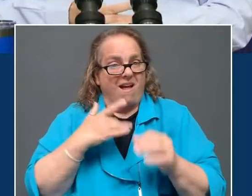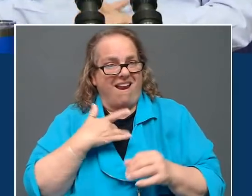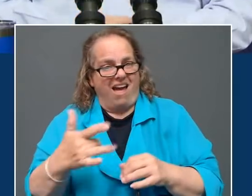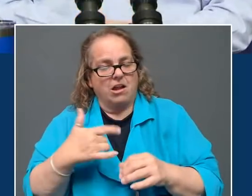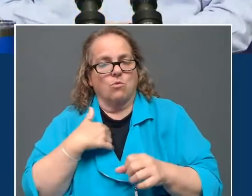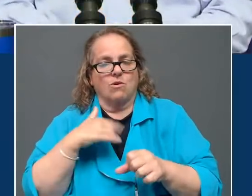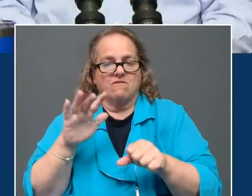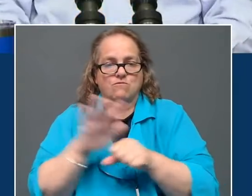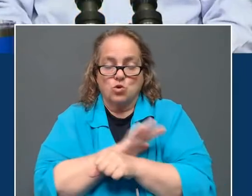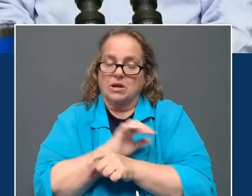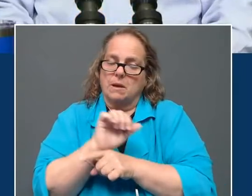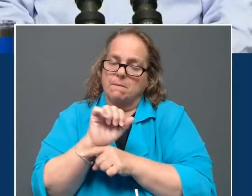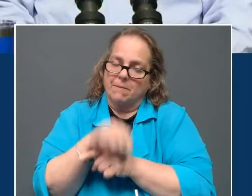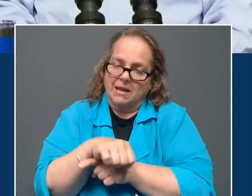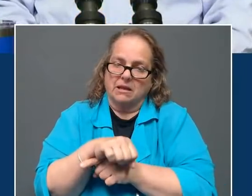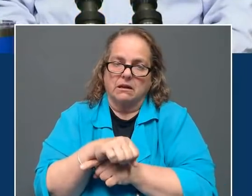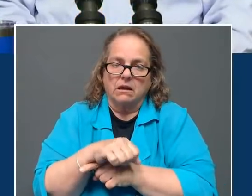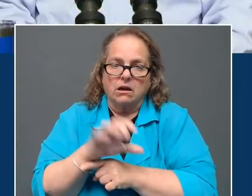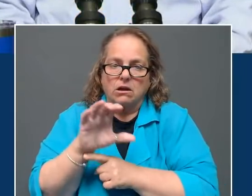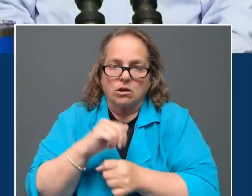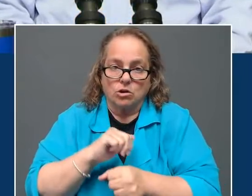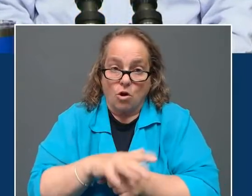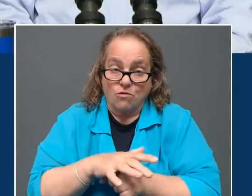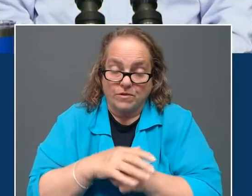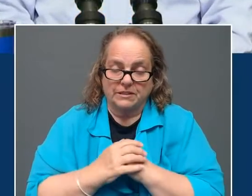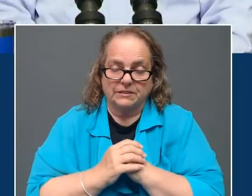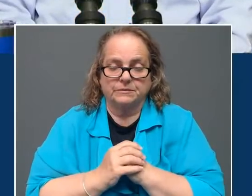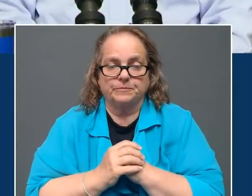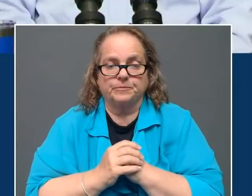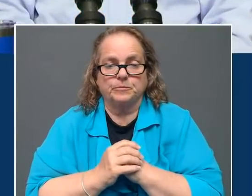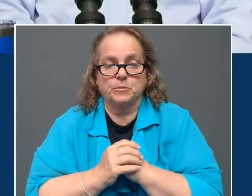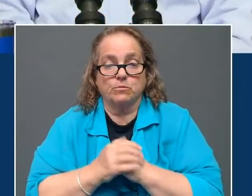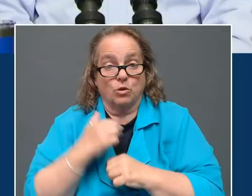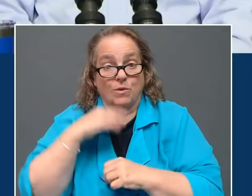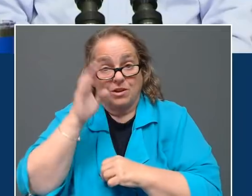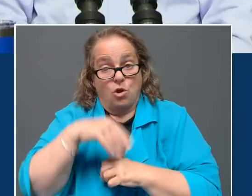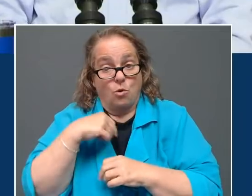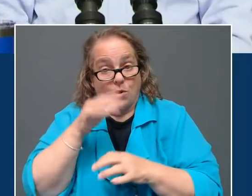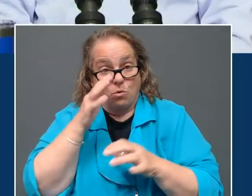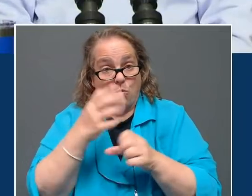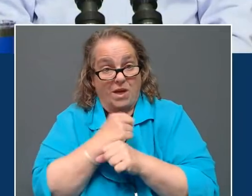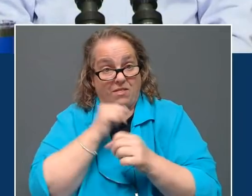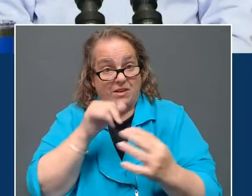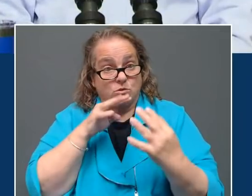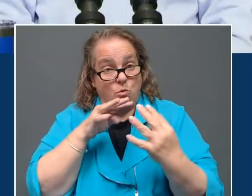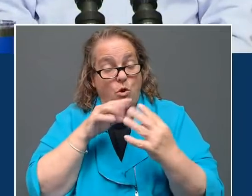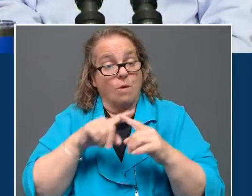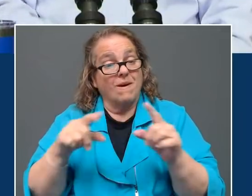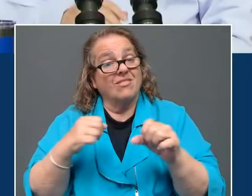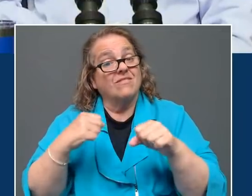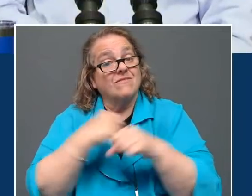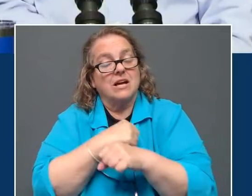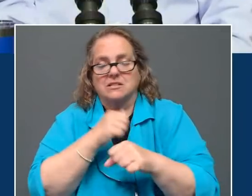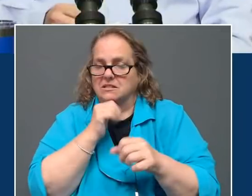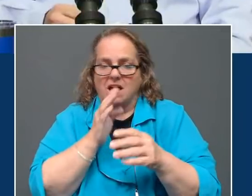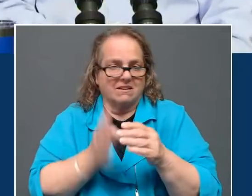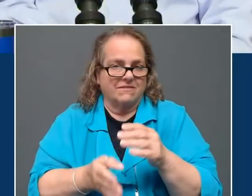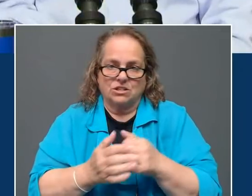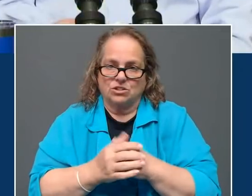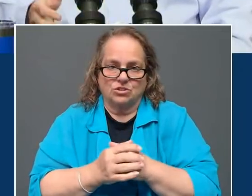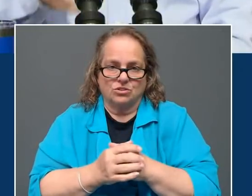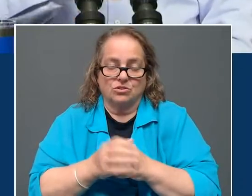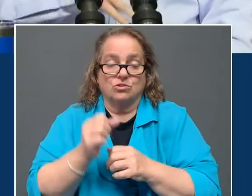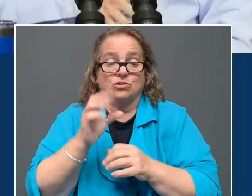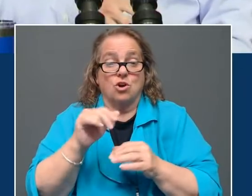defeat COVID-19. We know we're going to win this war, but the fight is not over. So this move to vaccinate our